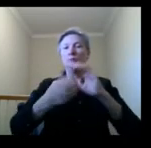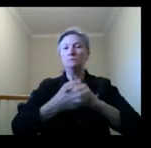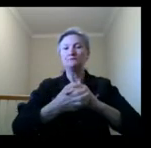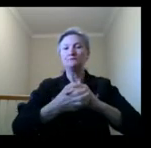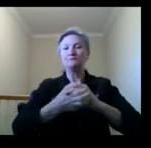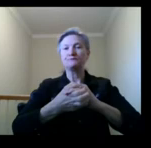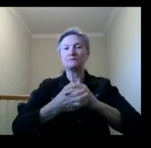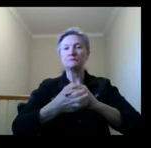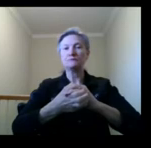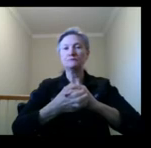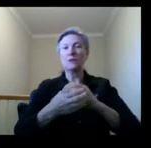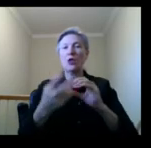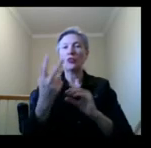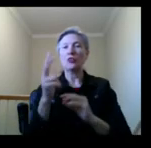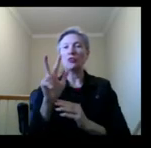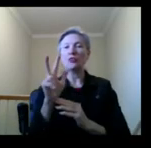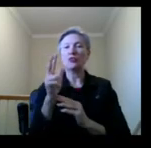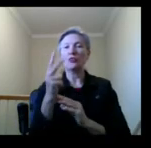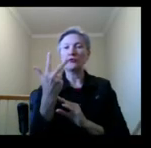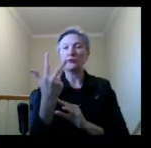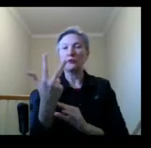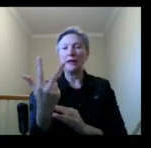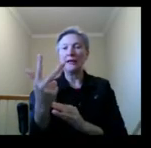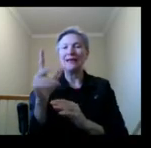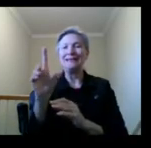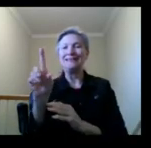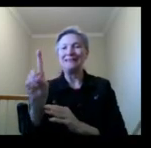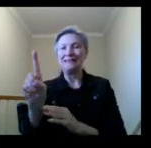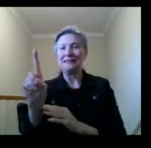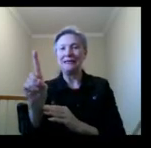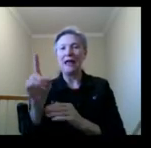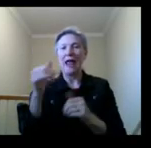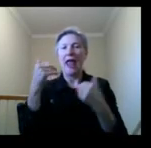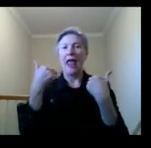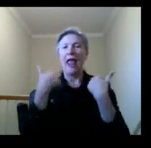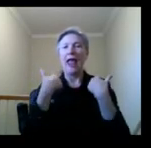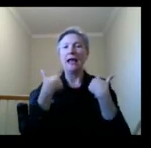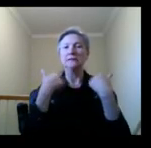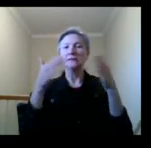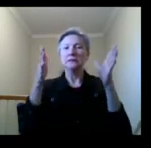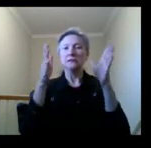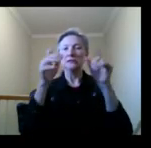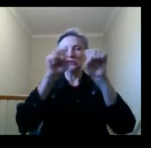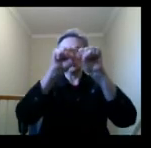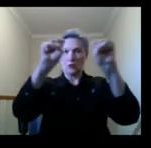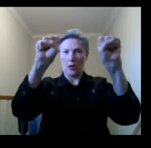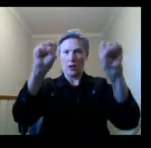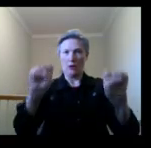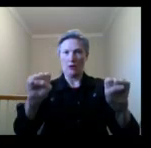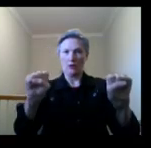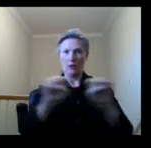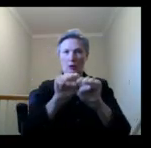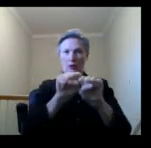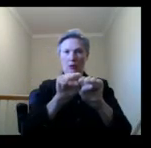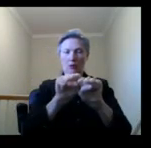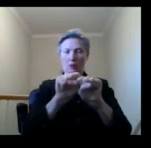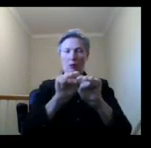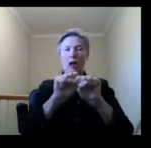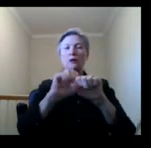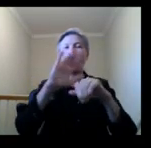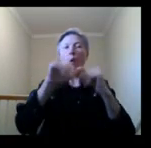three-dimensional. So you can see it has a square and it goes all the way